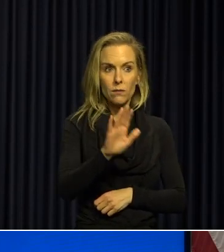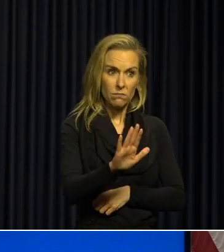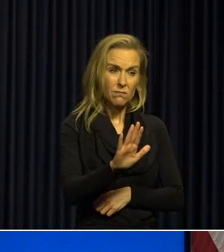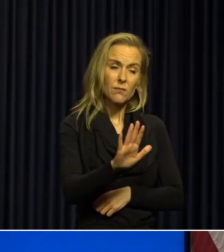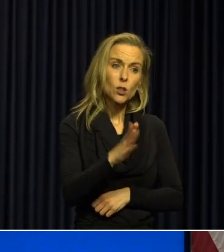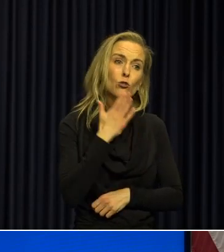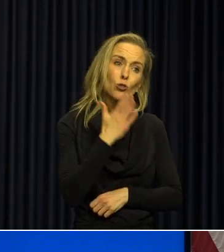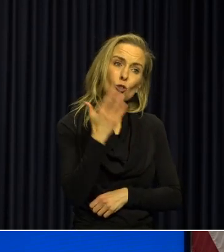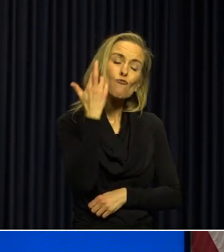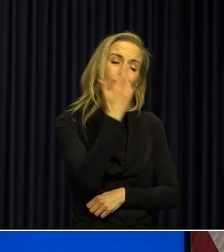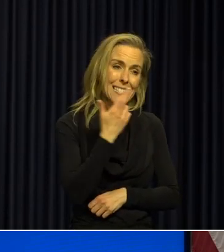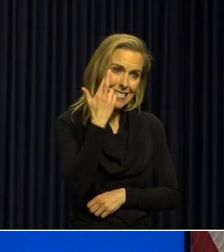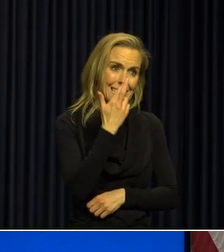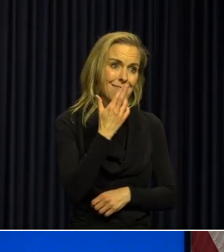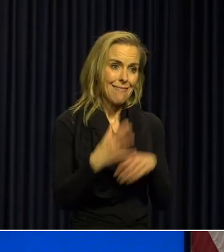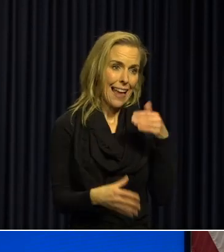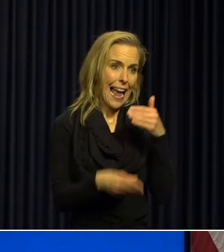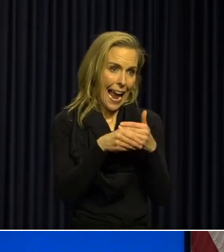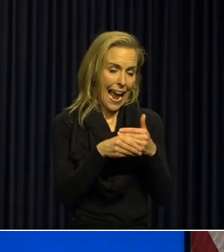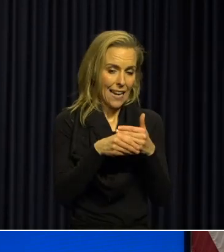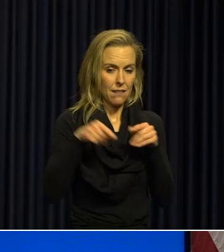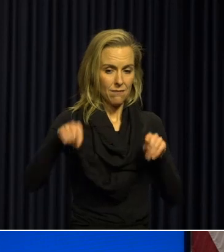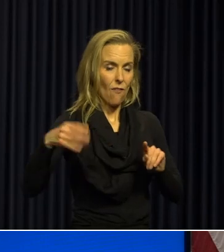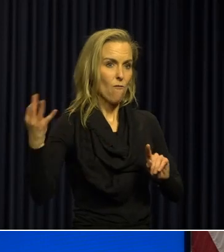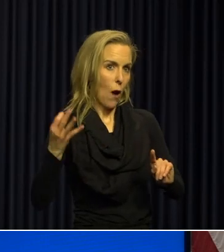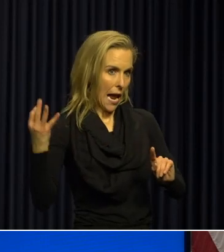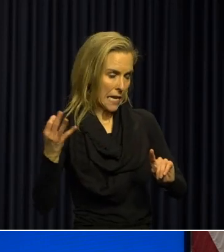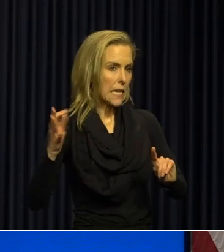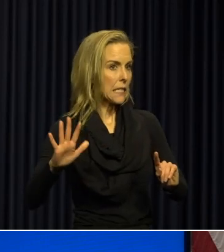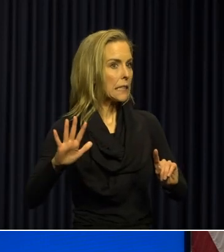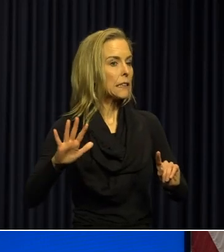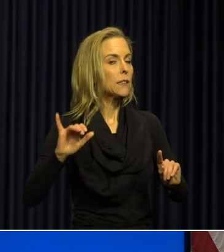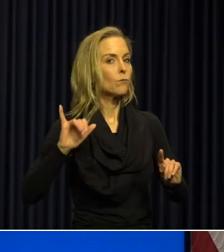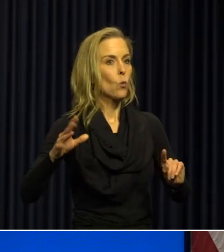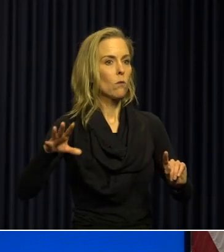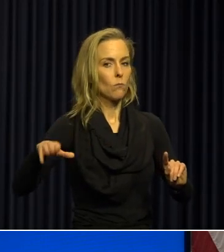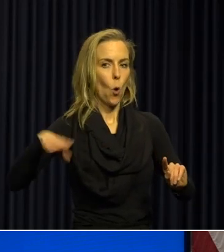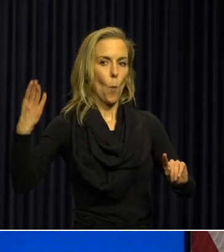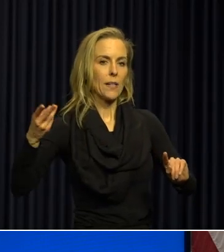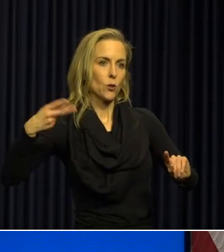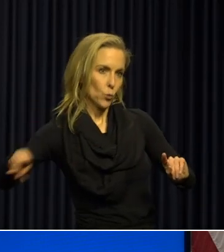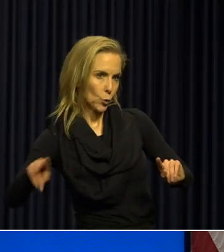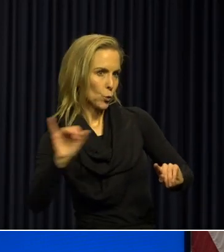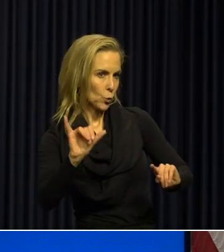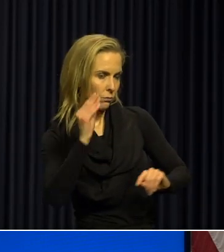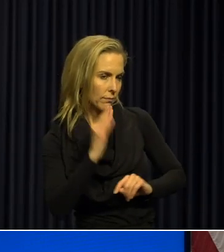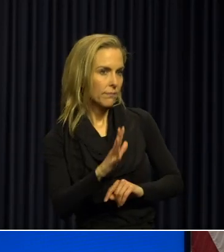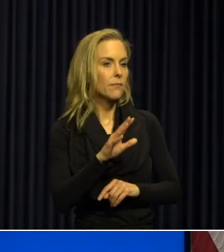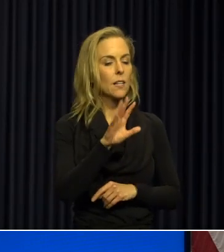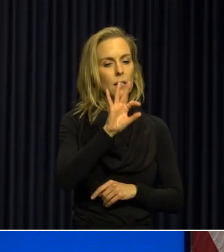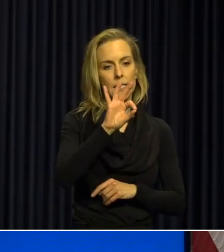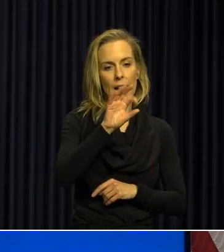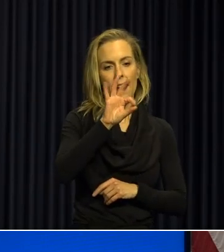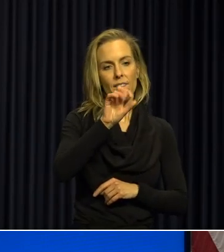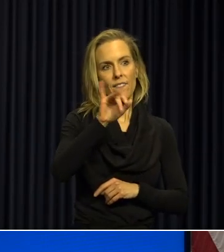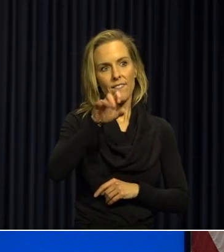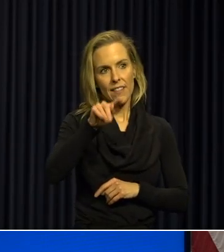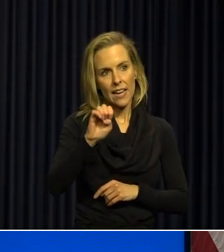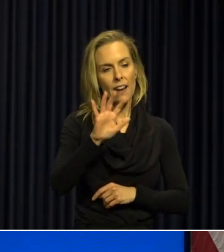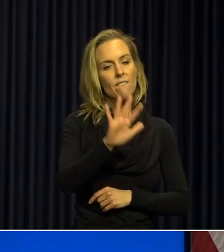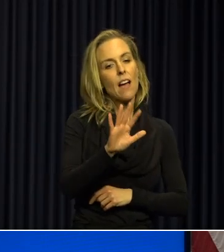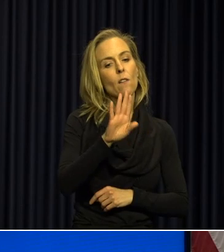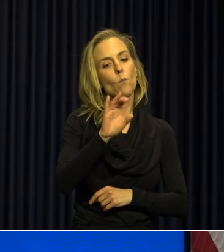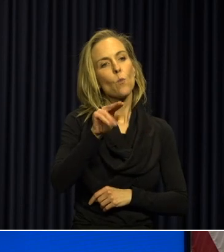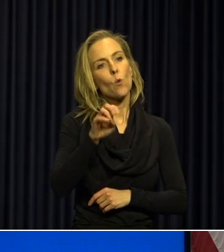good reason why we're adding an extra day this week, and we're going to stay next week as well. 9 in Fayette, 5 in